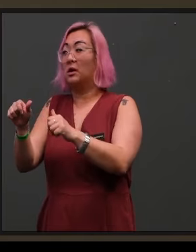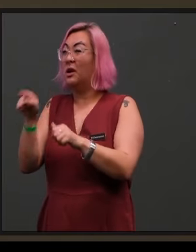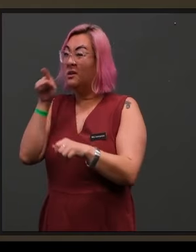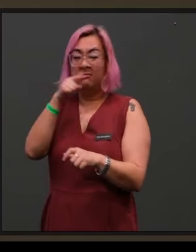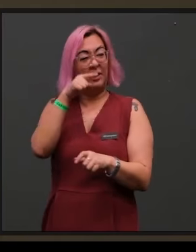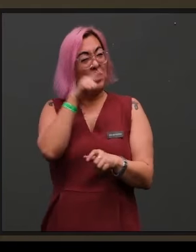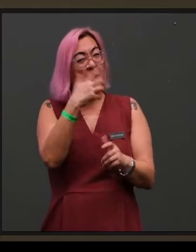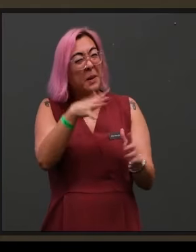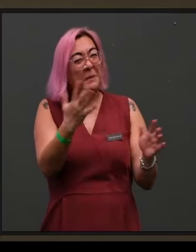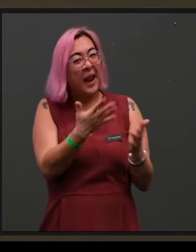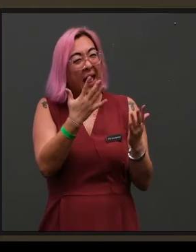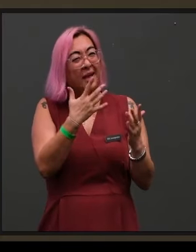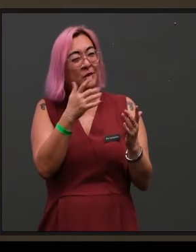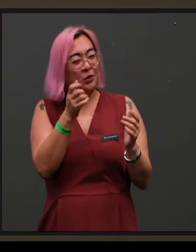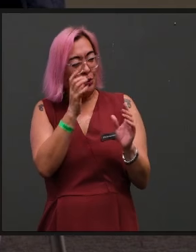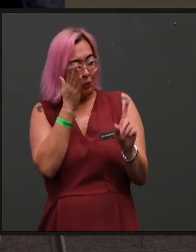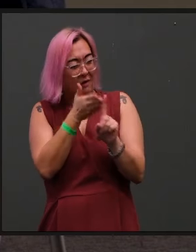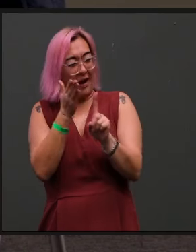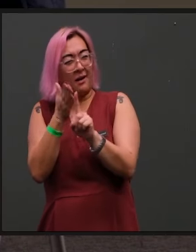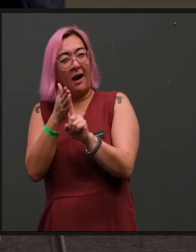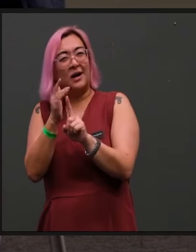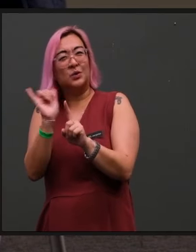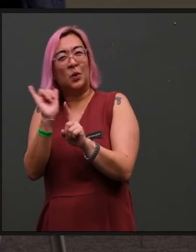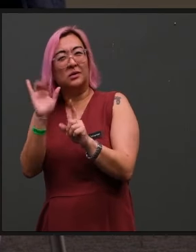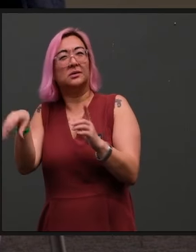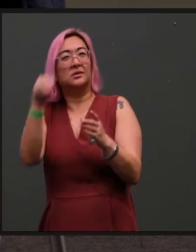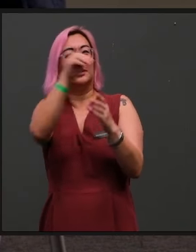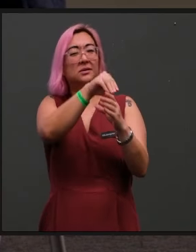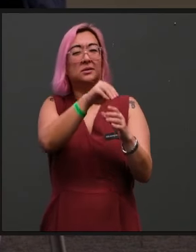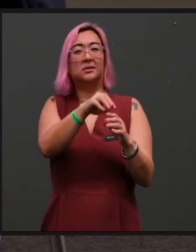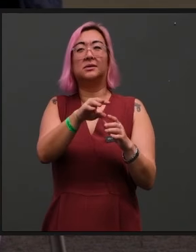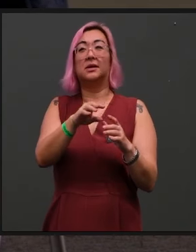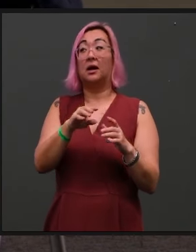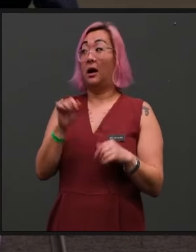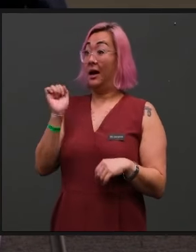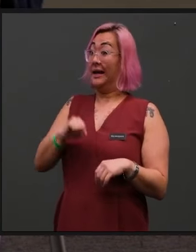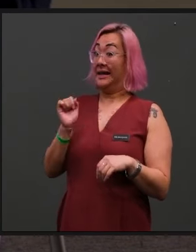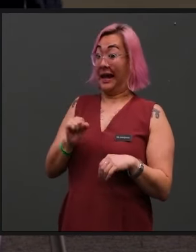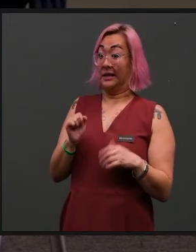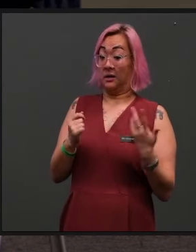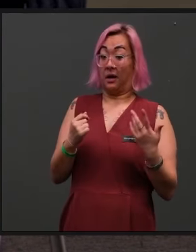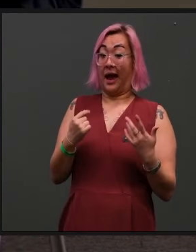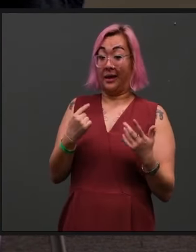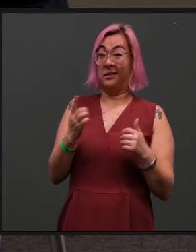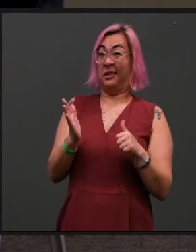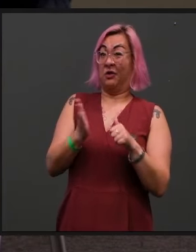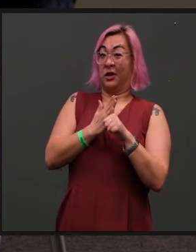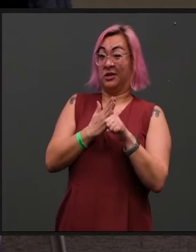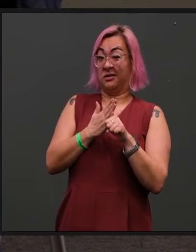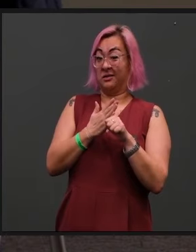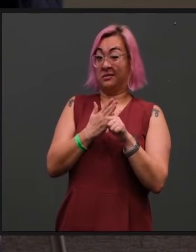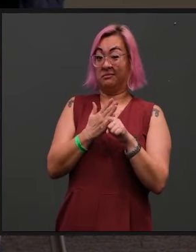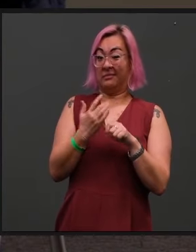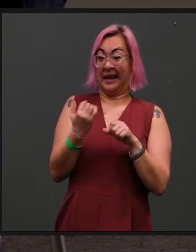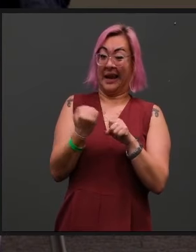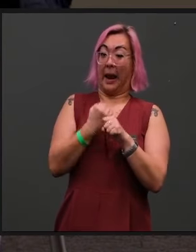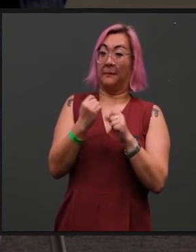into the main game. I did. It also took me quite some time to play through it, so Well, thanks I'm for sorry. that. Also, you're welcome.